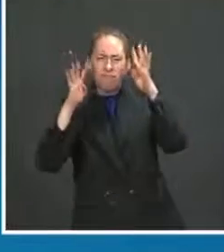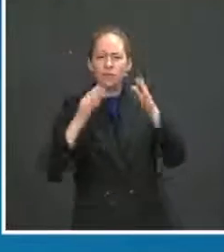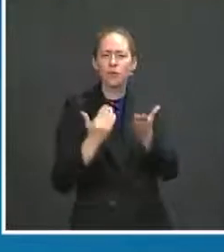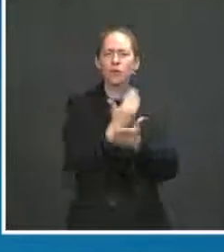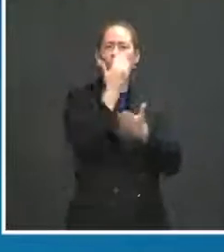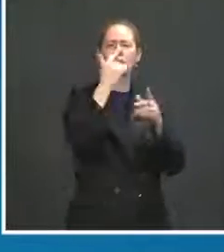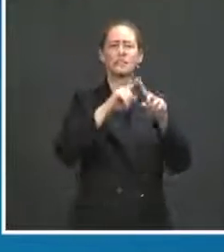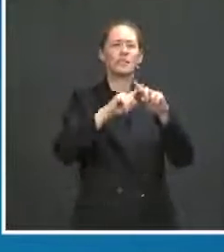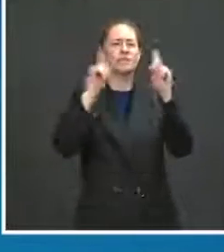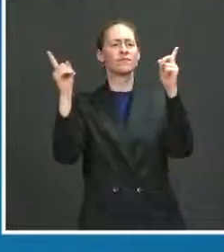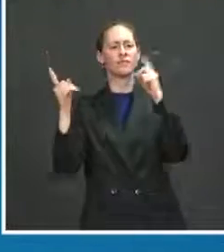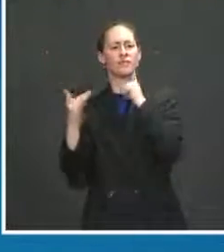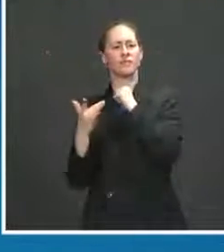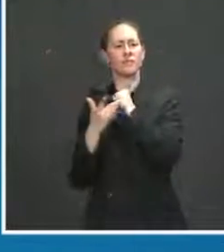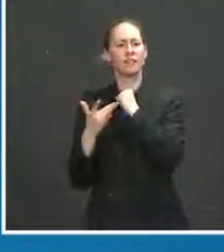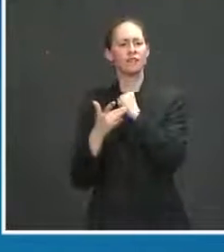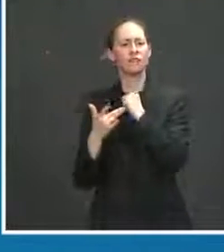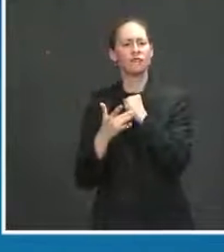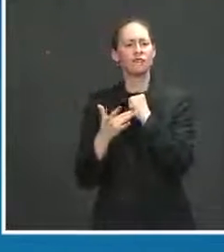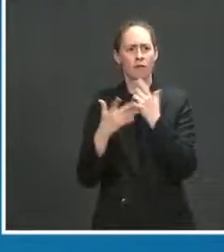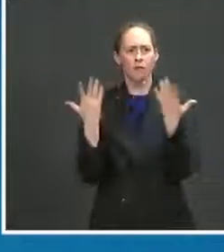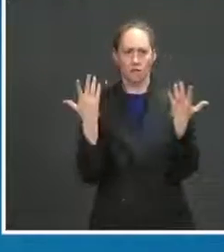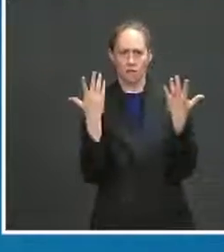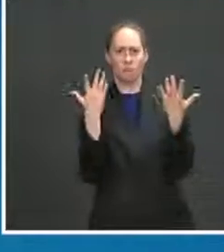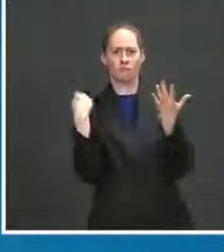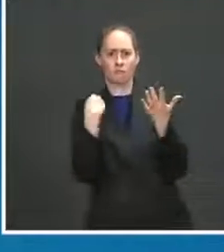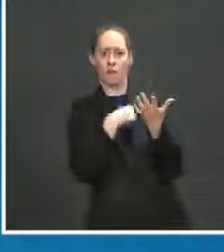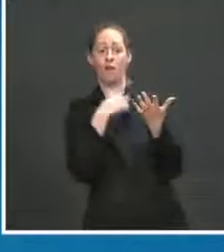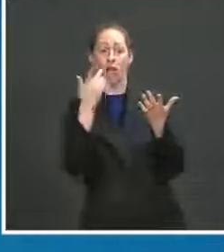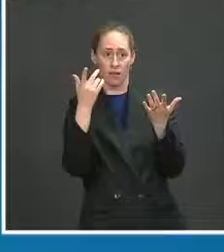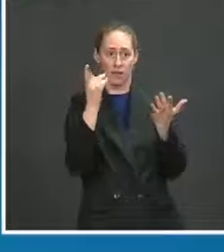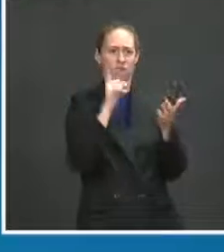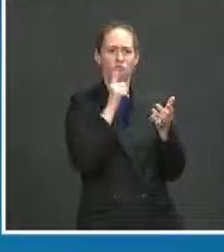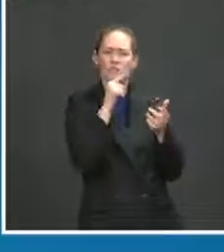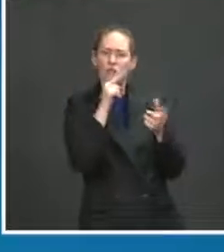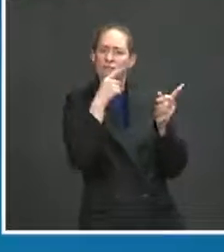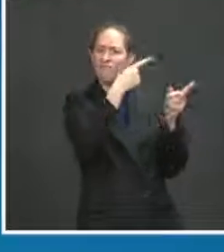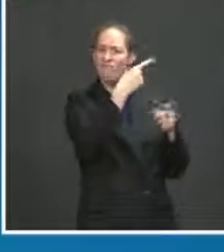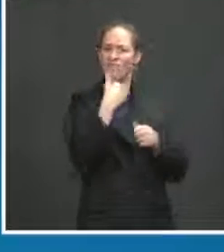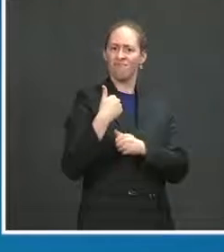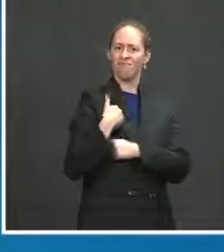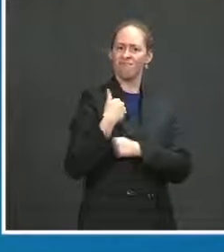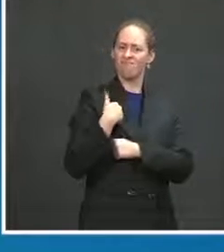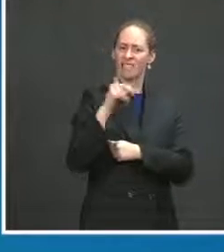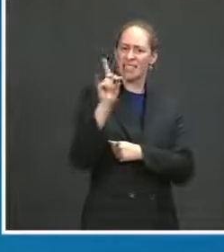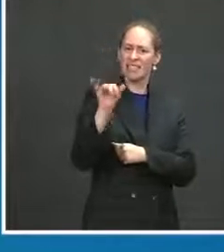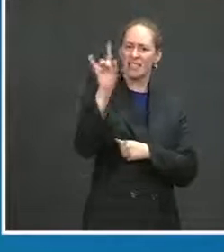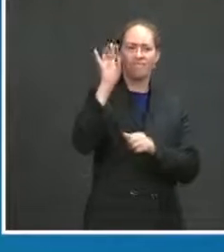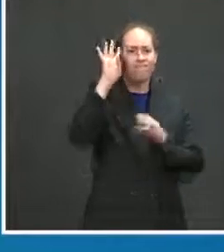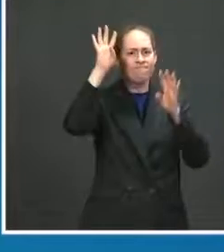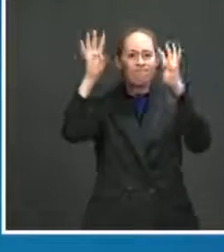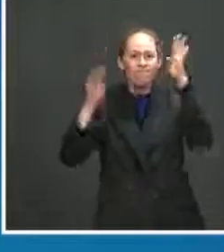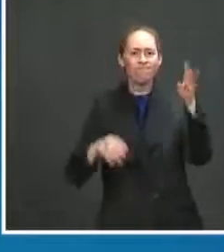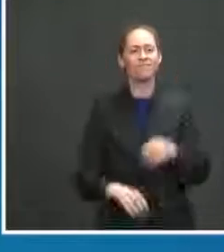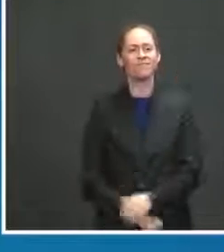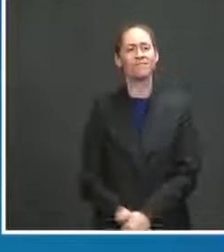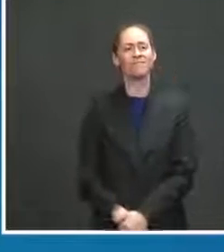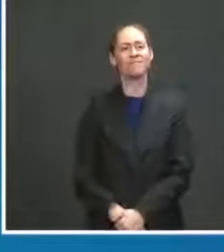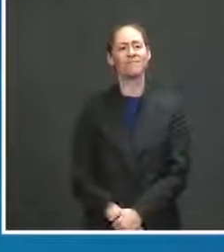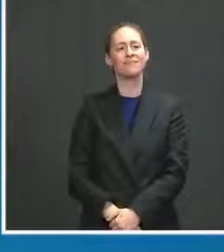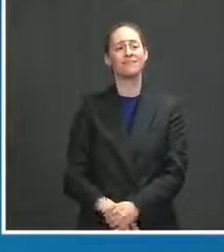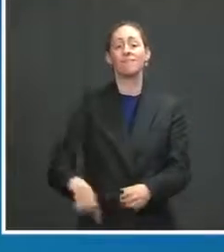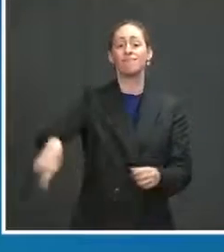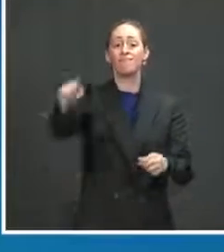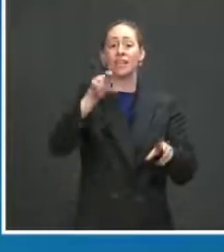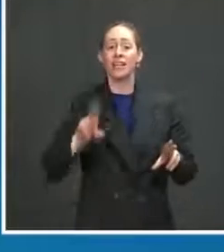the vaccine possible. Naval researchers also figured out how to use